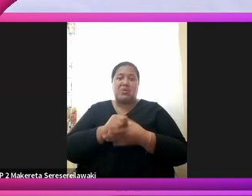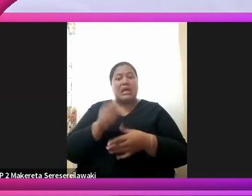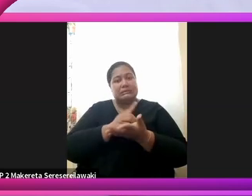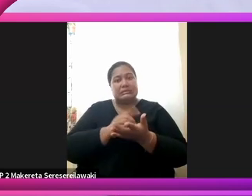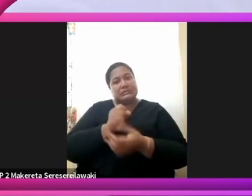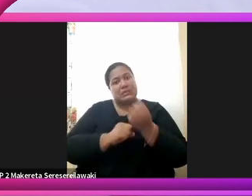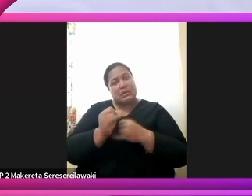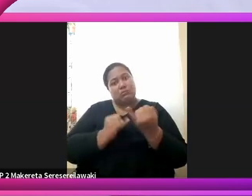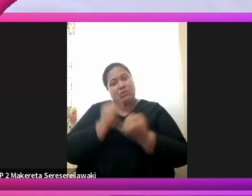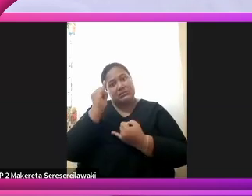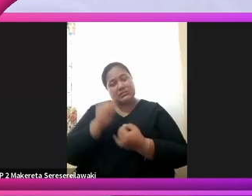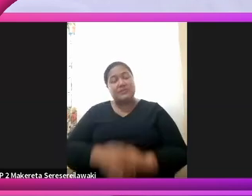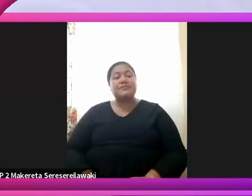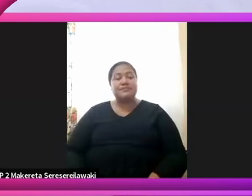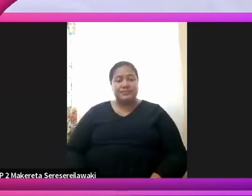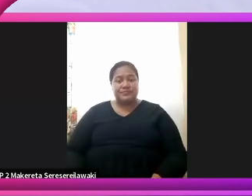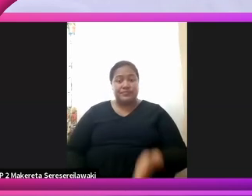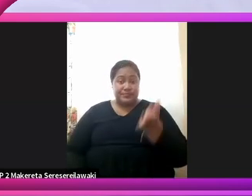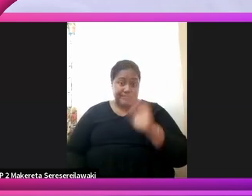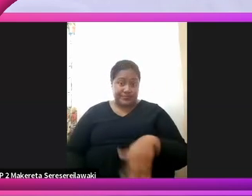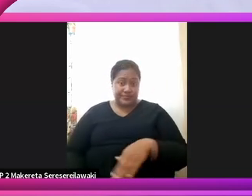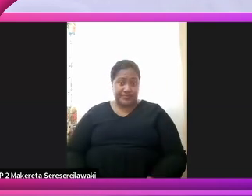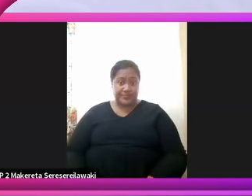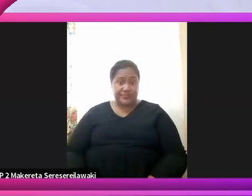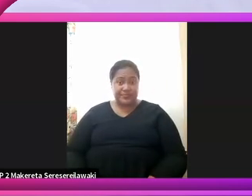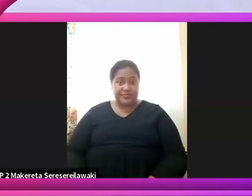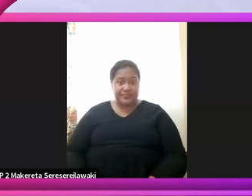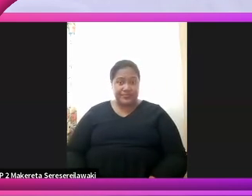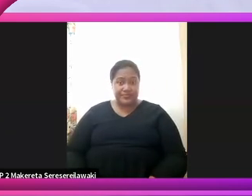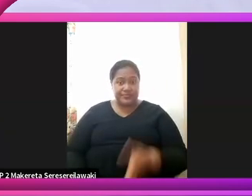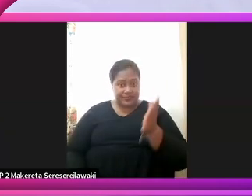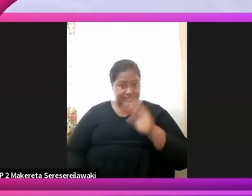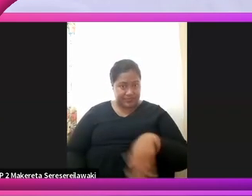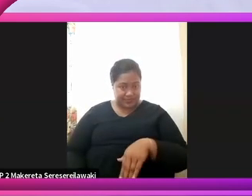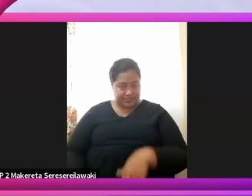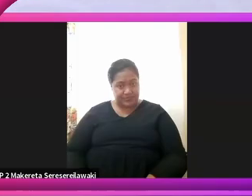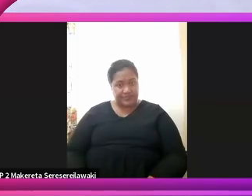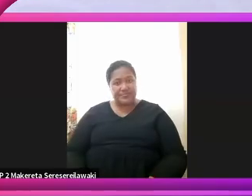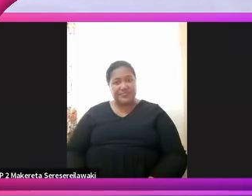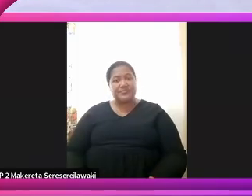important. Next slide, please. I think the last one. Next one. So